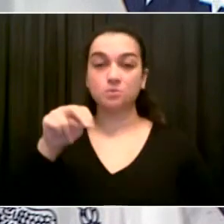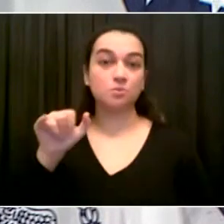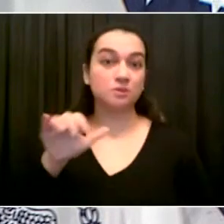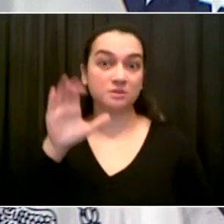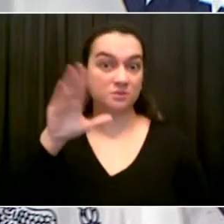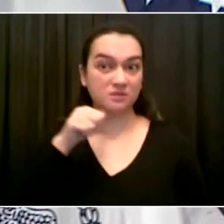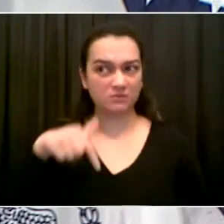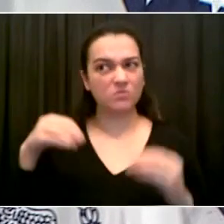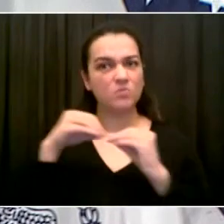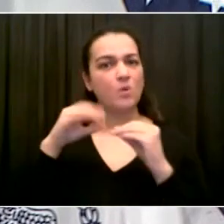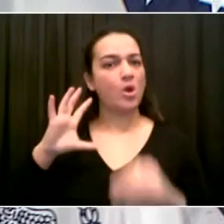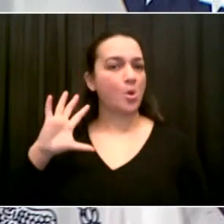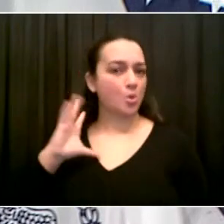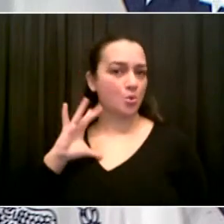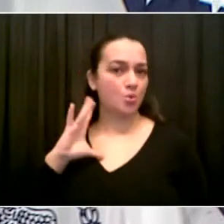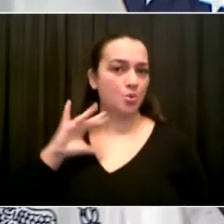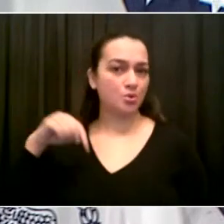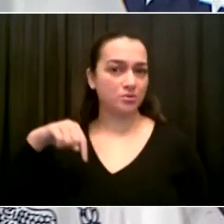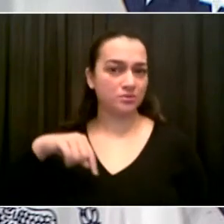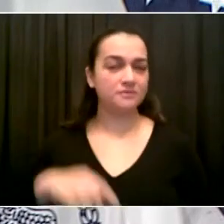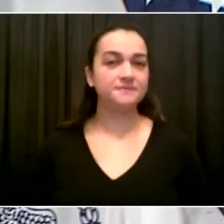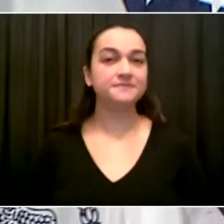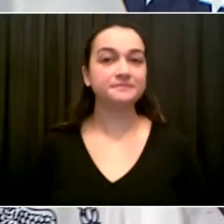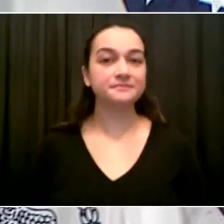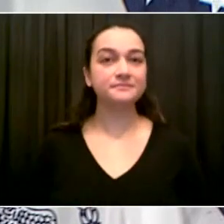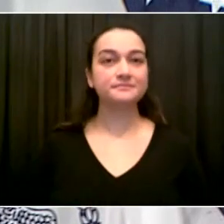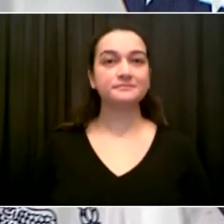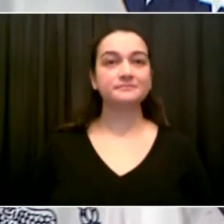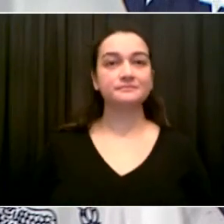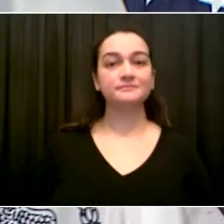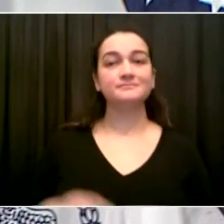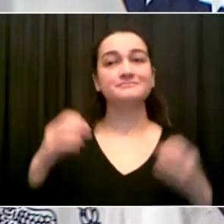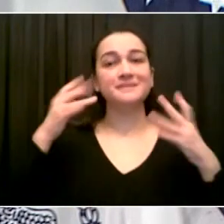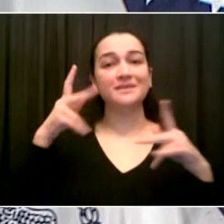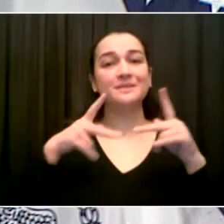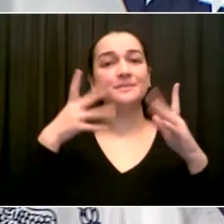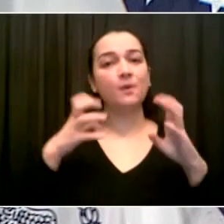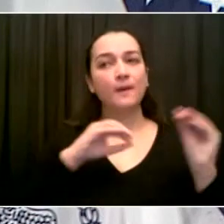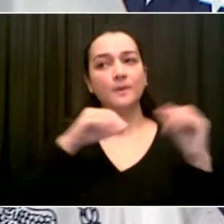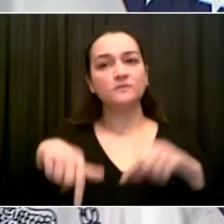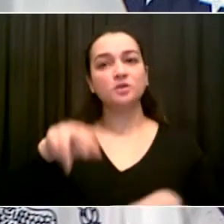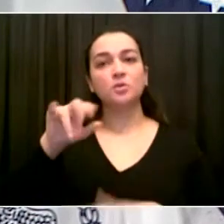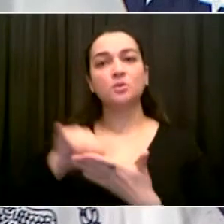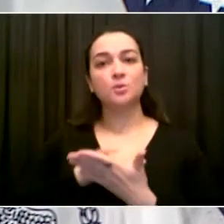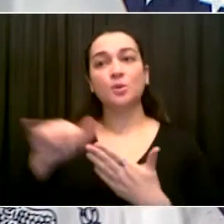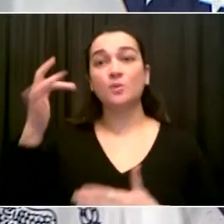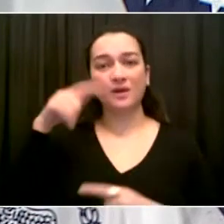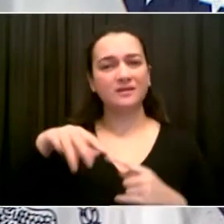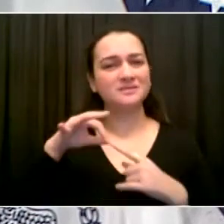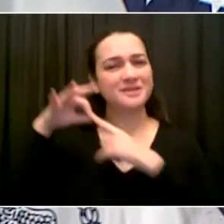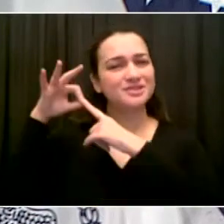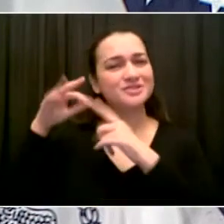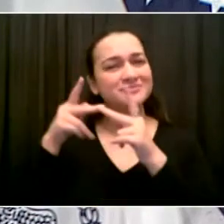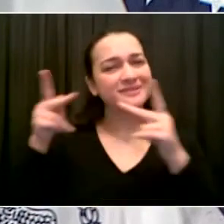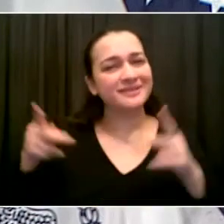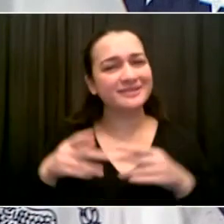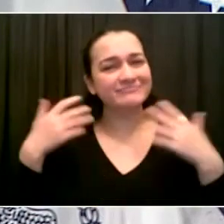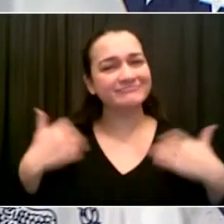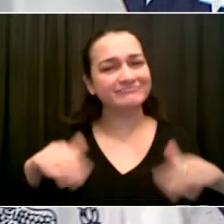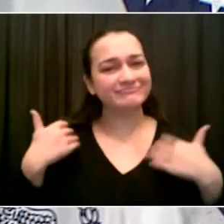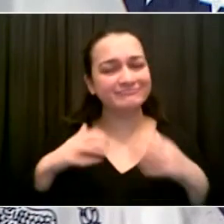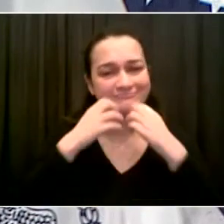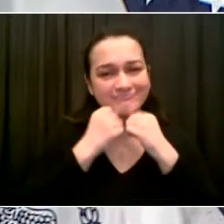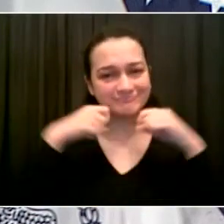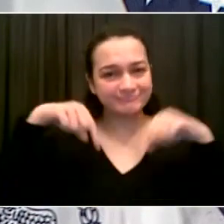places. And I asked our Office of Management and Budget over the last few years, look at the millionaires who have left